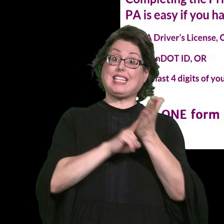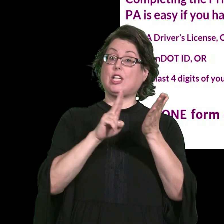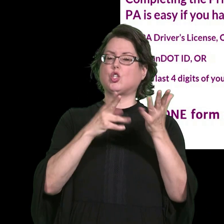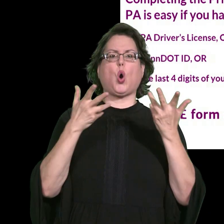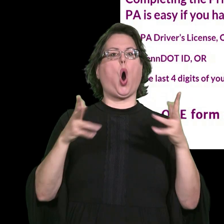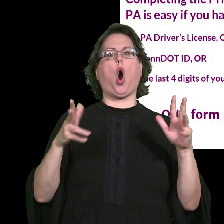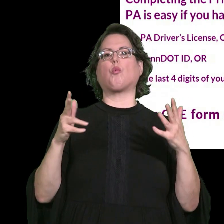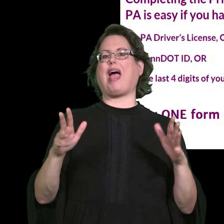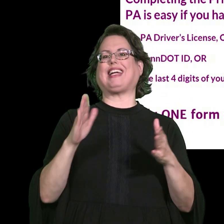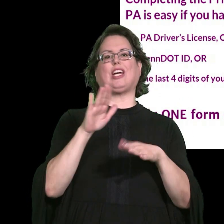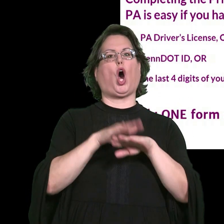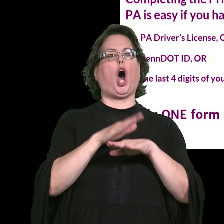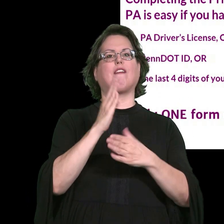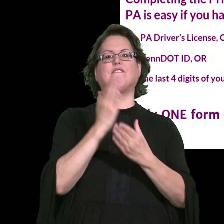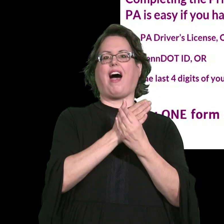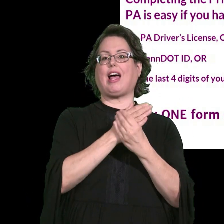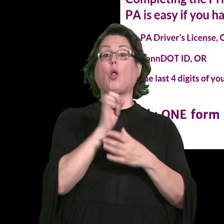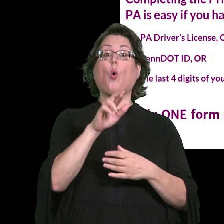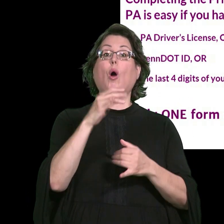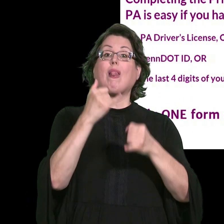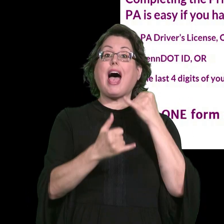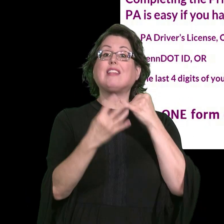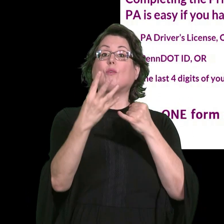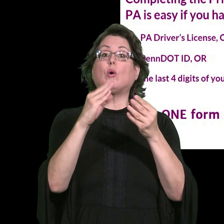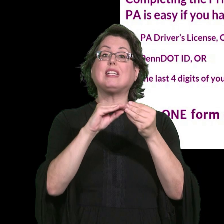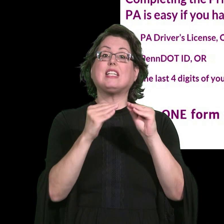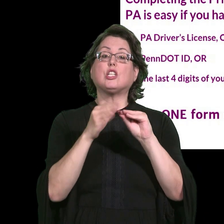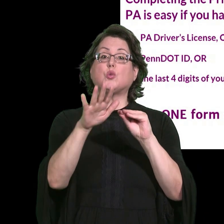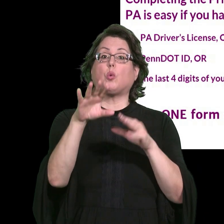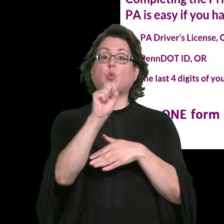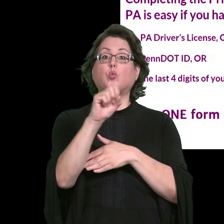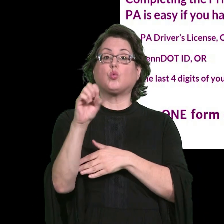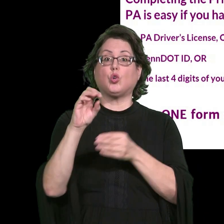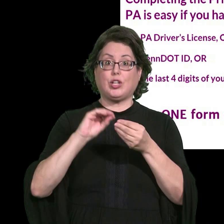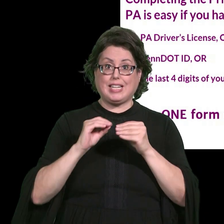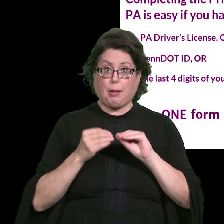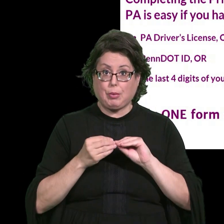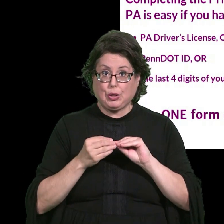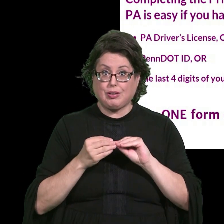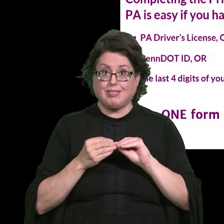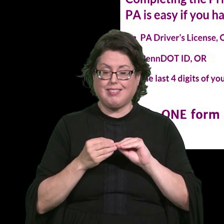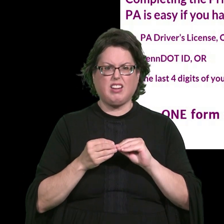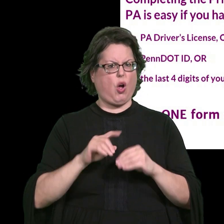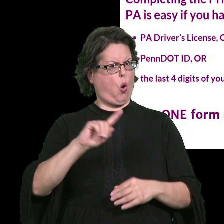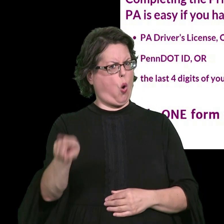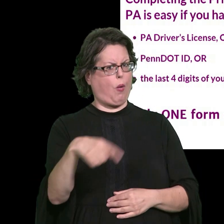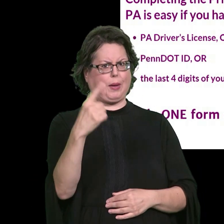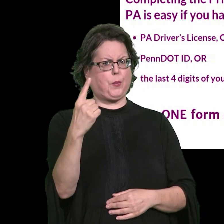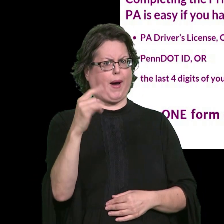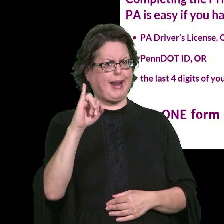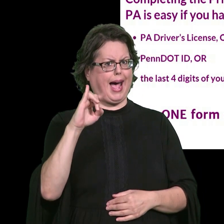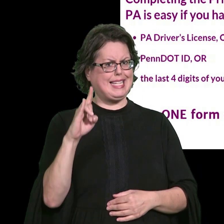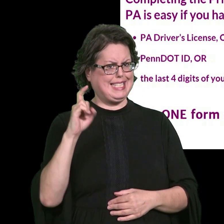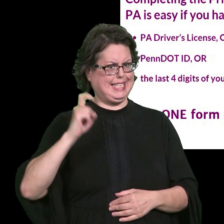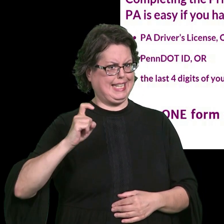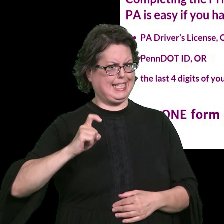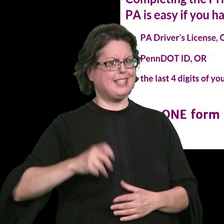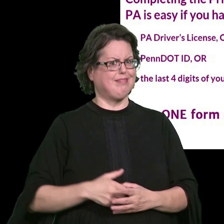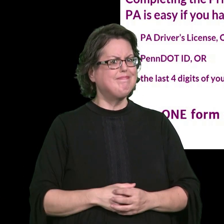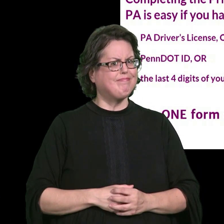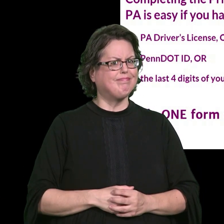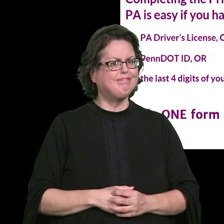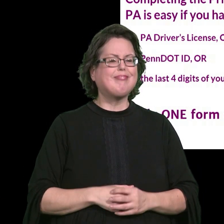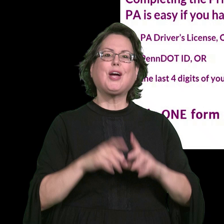file, or the last four digits of your Social Security number. Again, only one form of ID is needed. Go